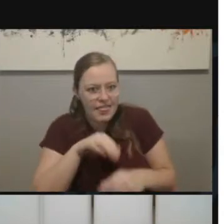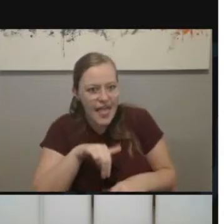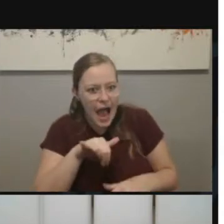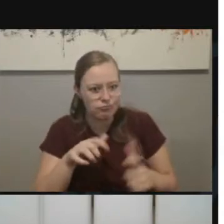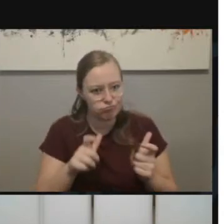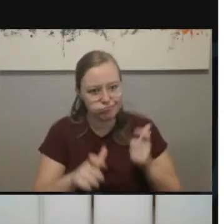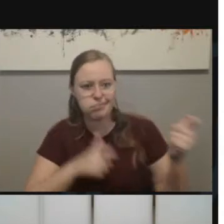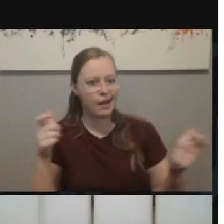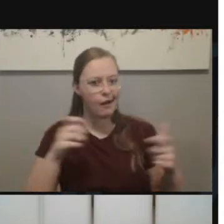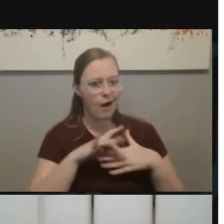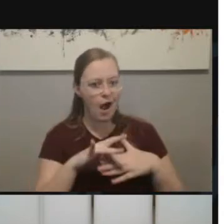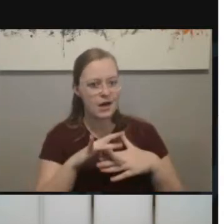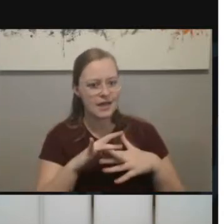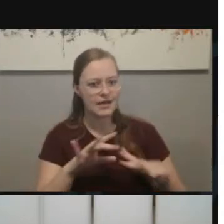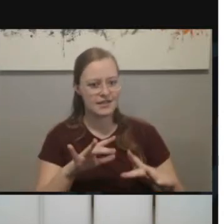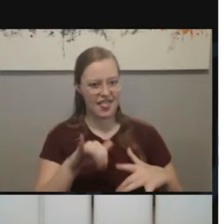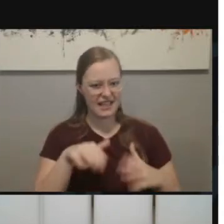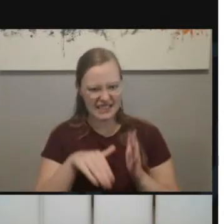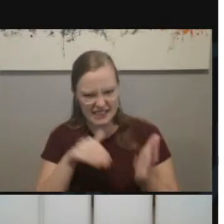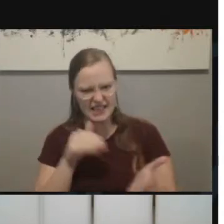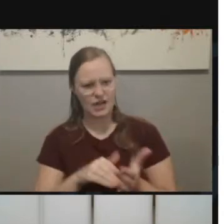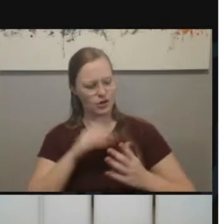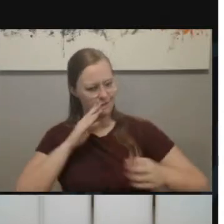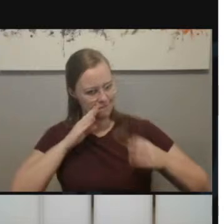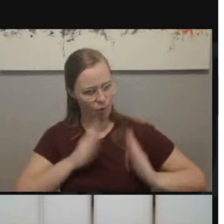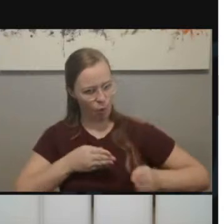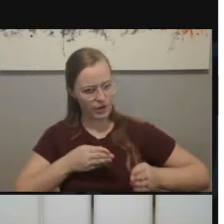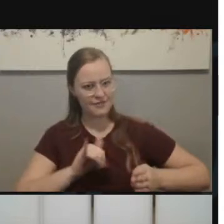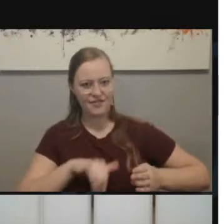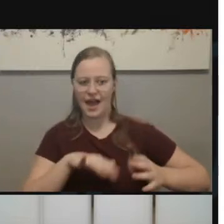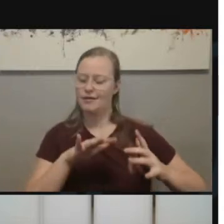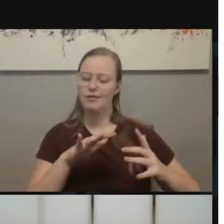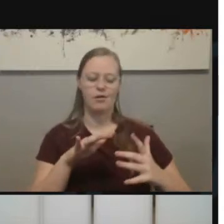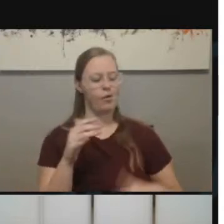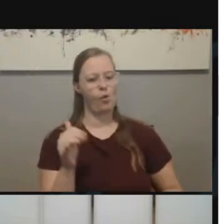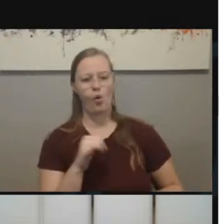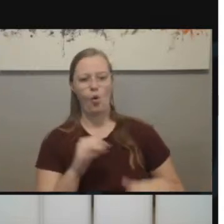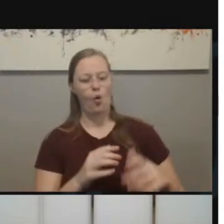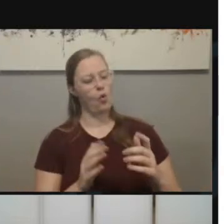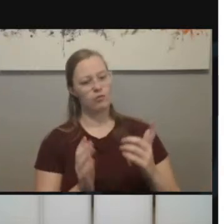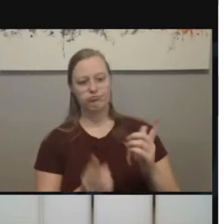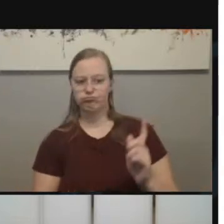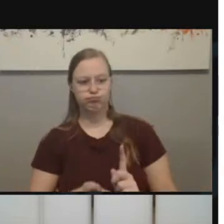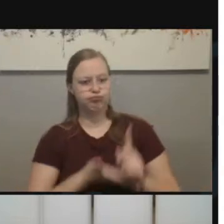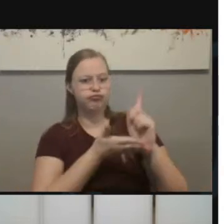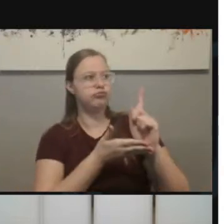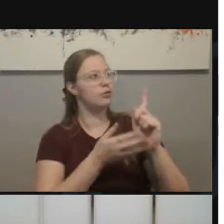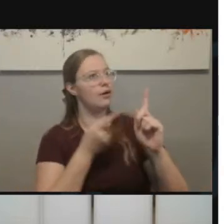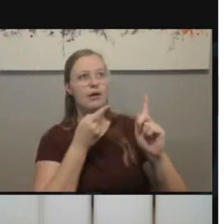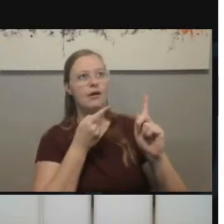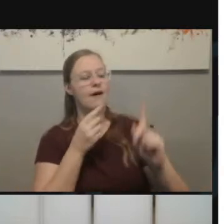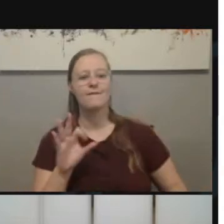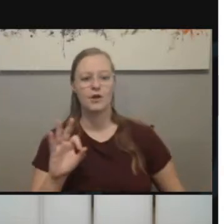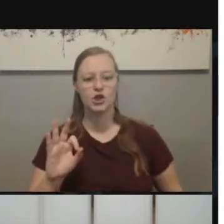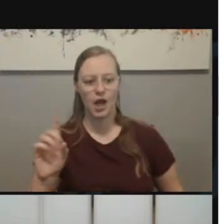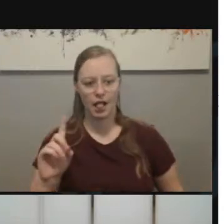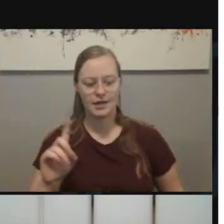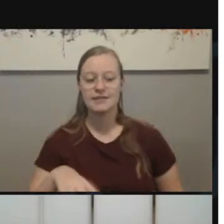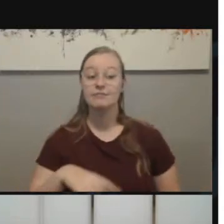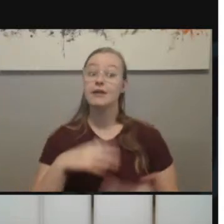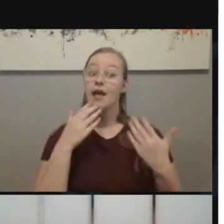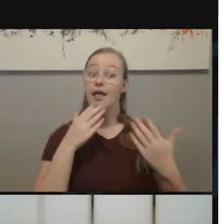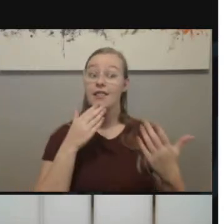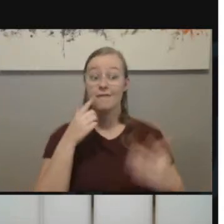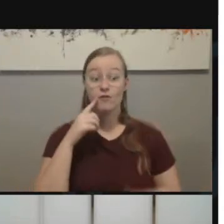context, and at the center of that remarkable figure, as you mentioned, Frederick Douglass. Thanks to